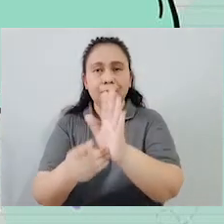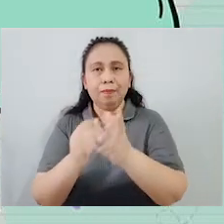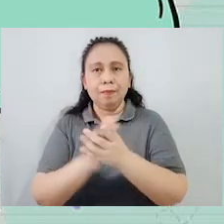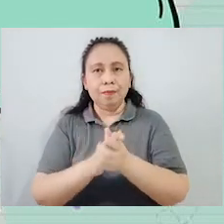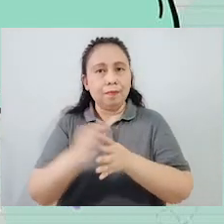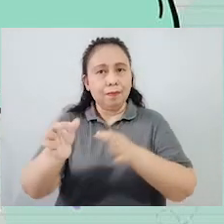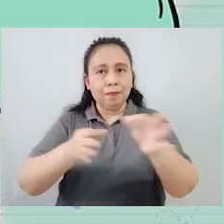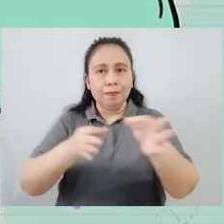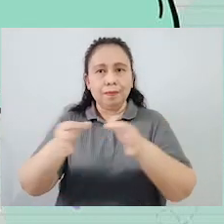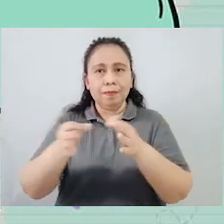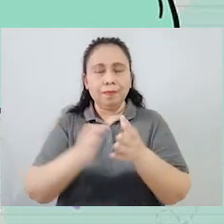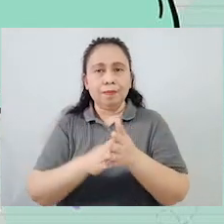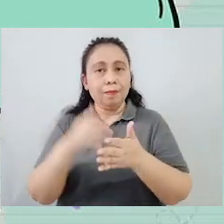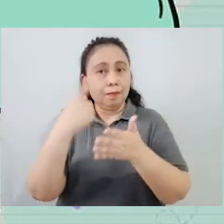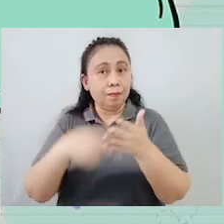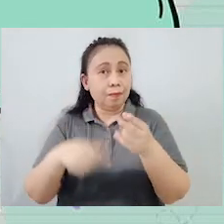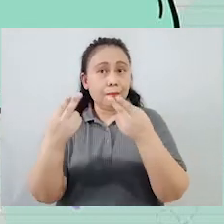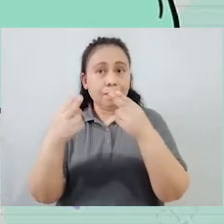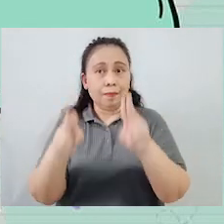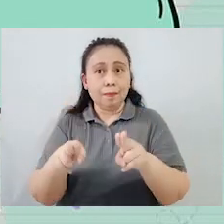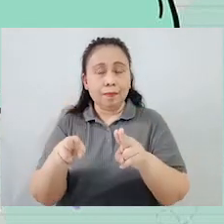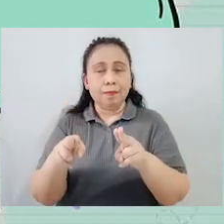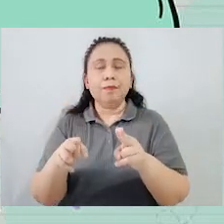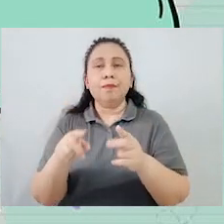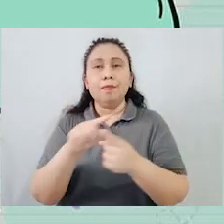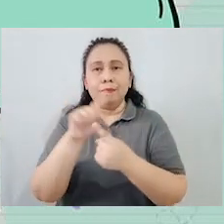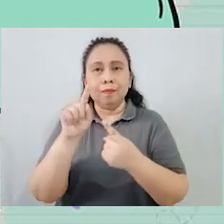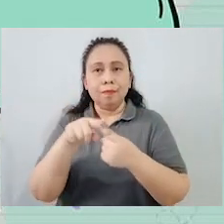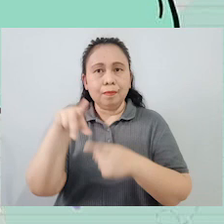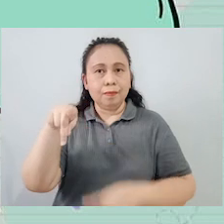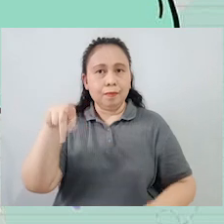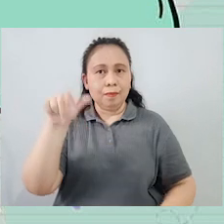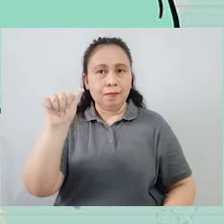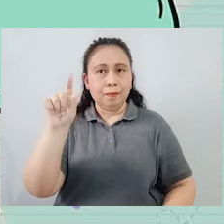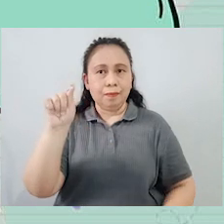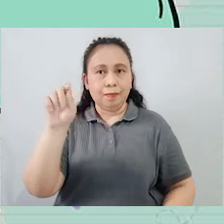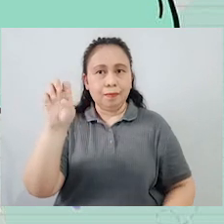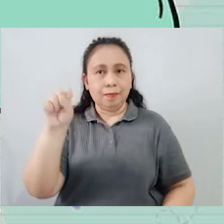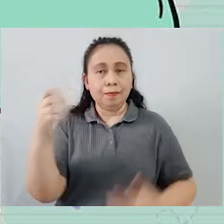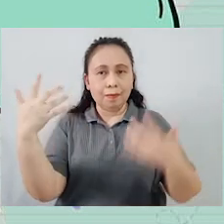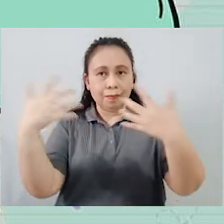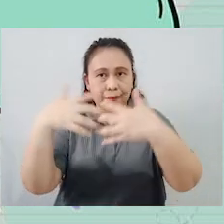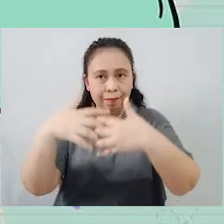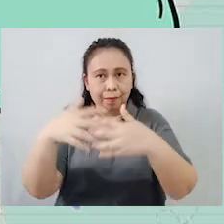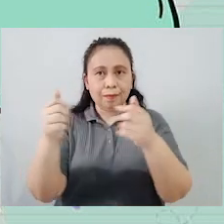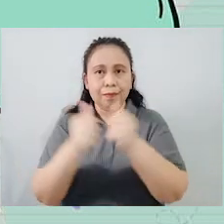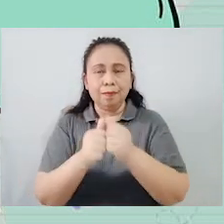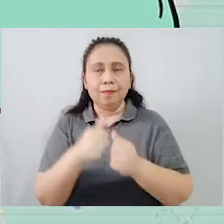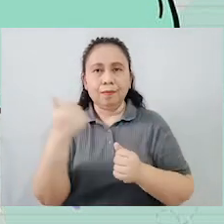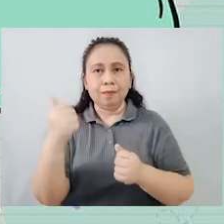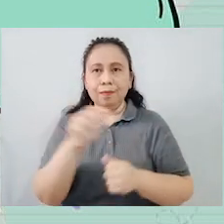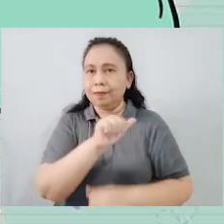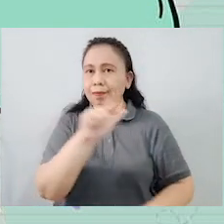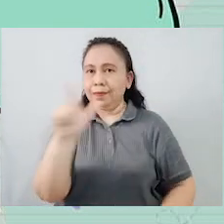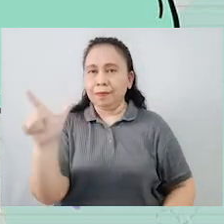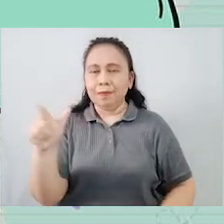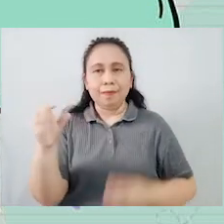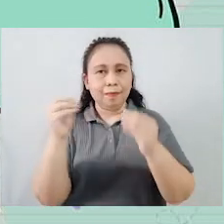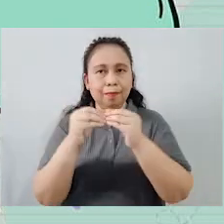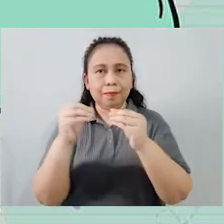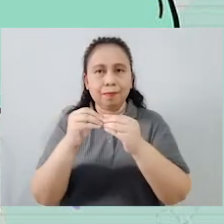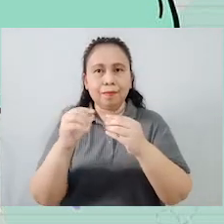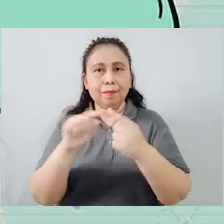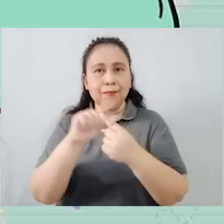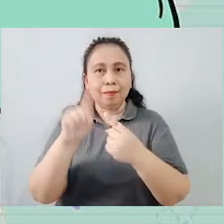that explain what really happens when plates interact with one another. All of this and more